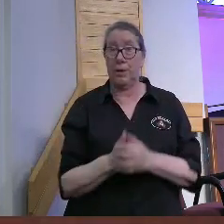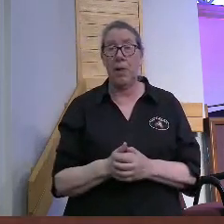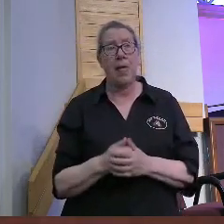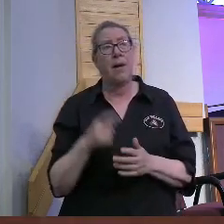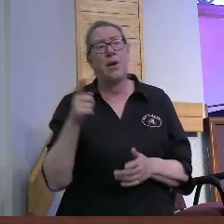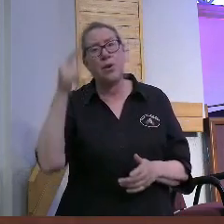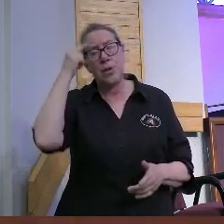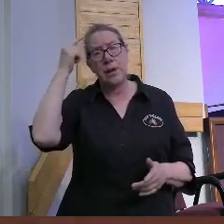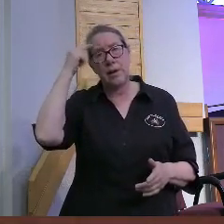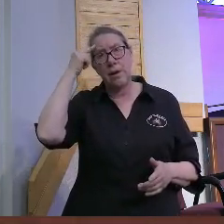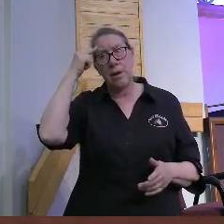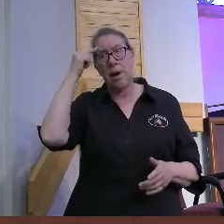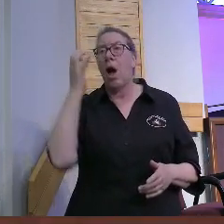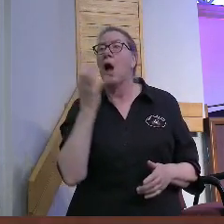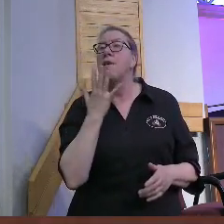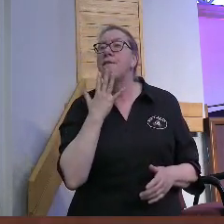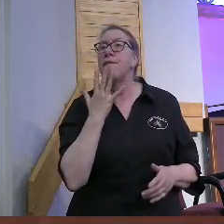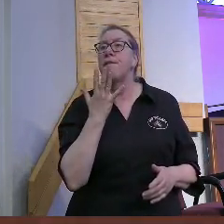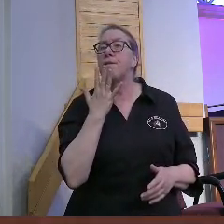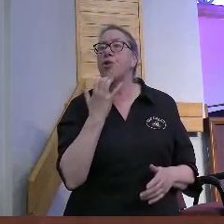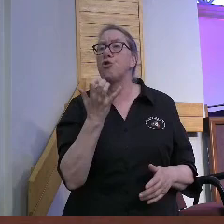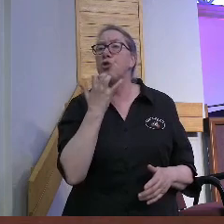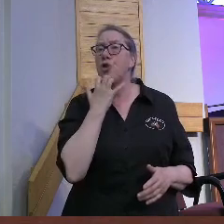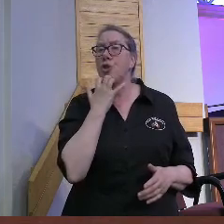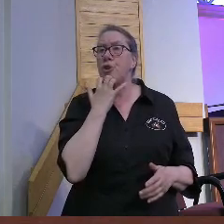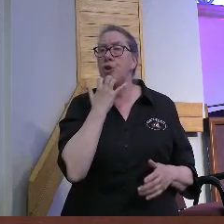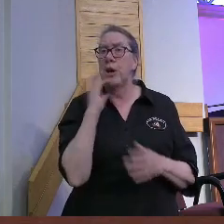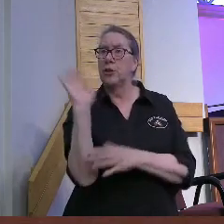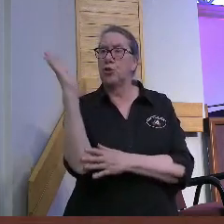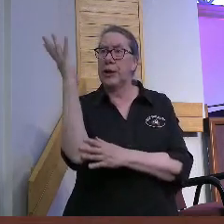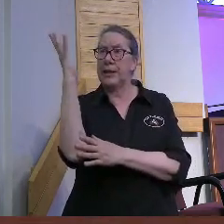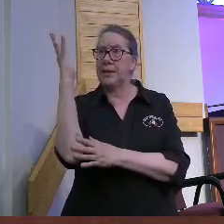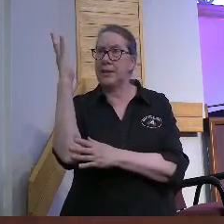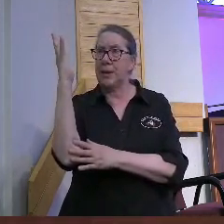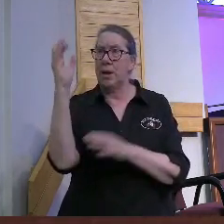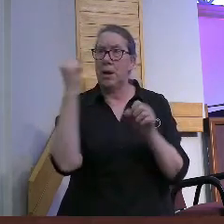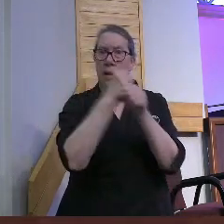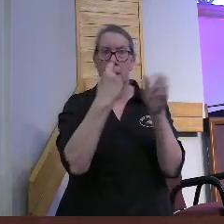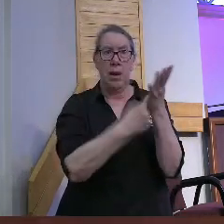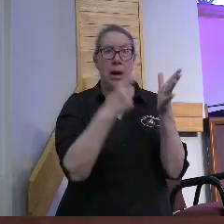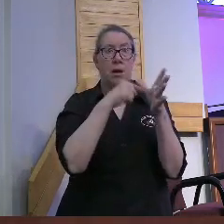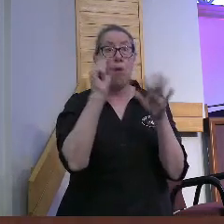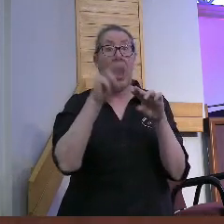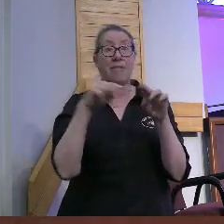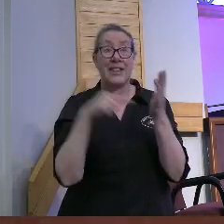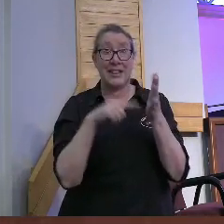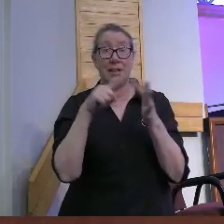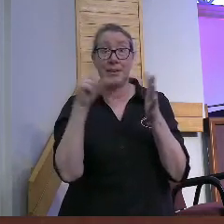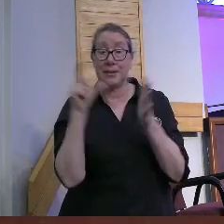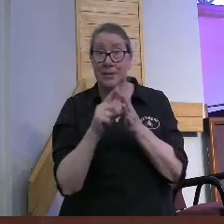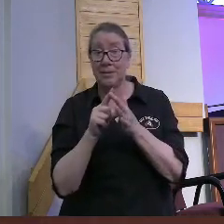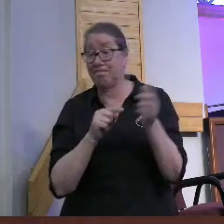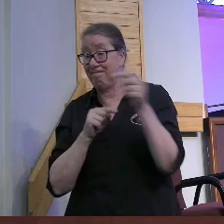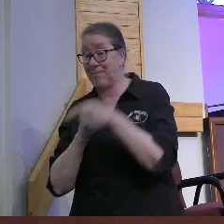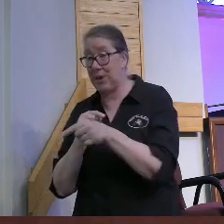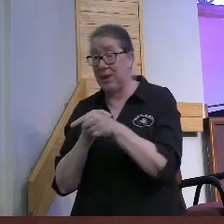fruit trees, you graft the two together. You get the branch of one, and you could get an apricot tree, and you could get a nectarine tree,